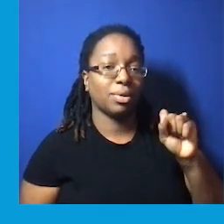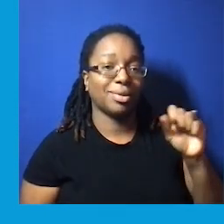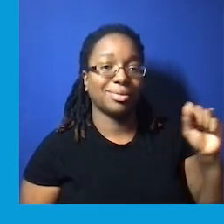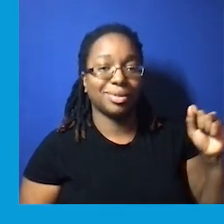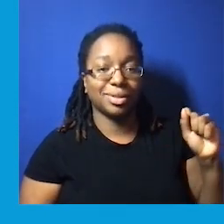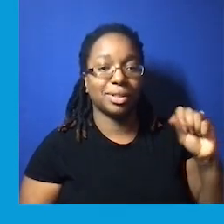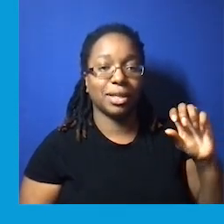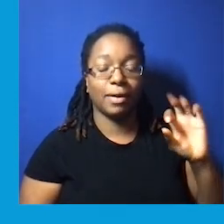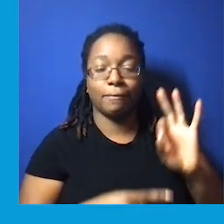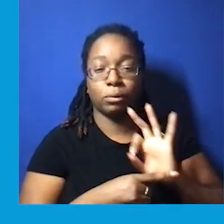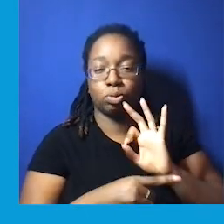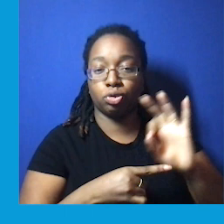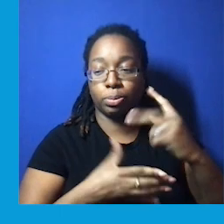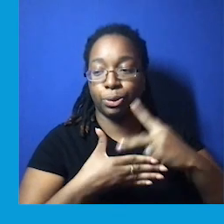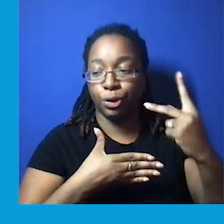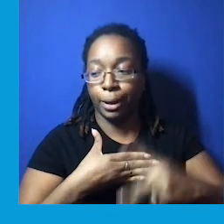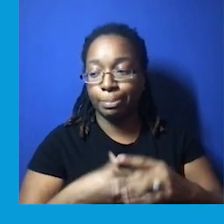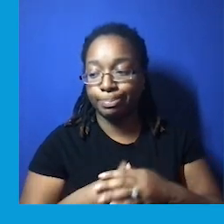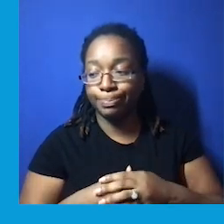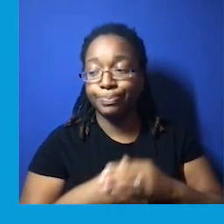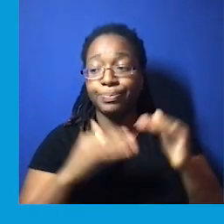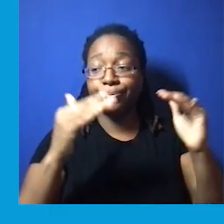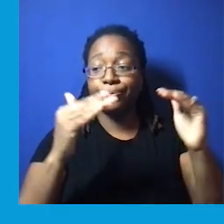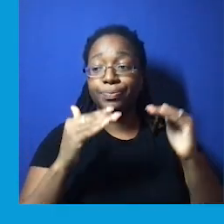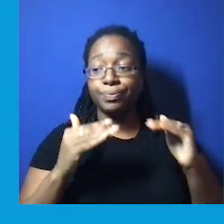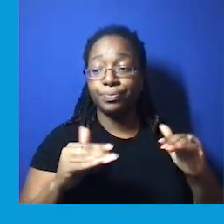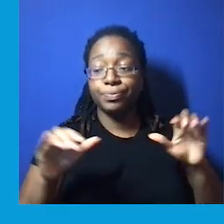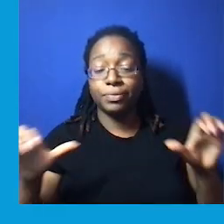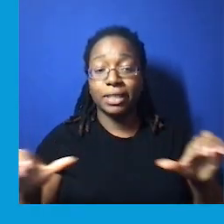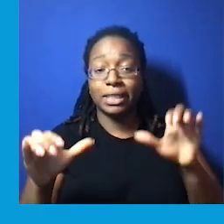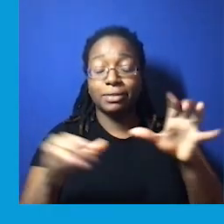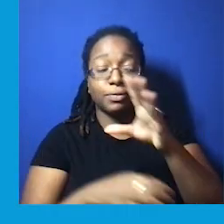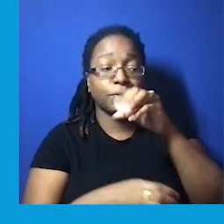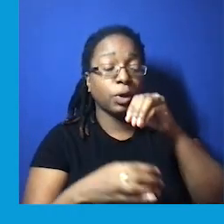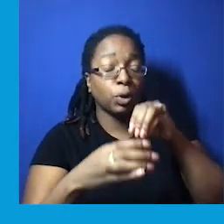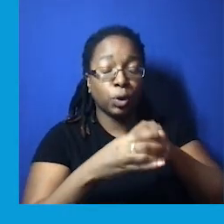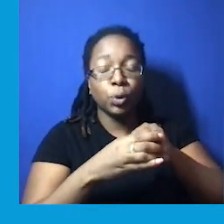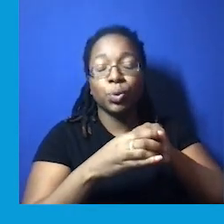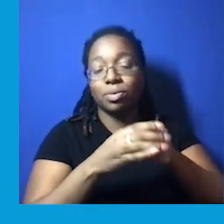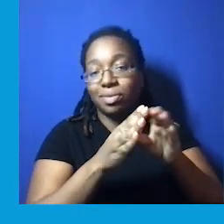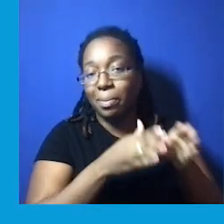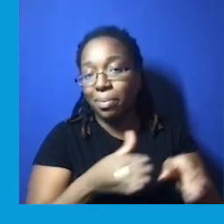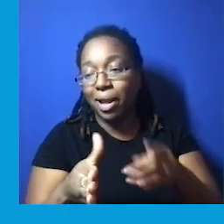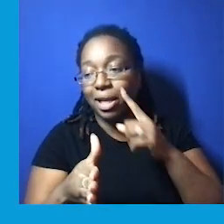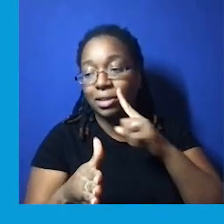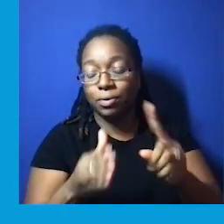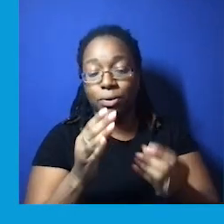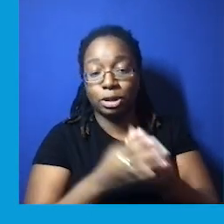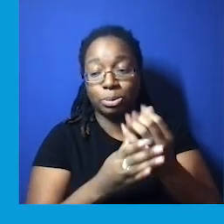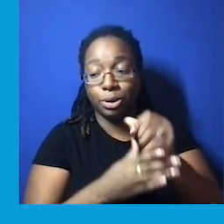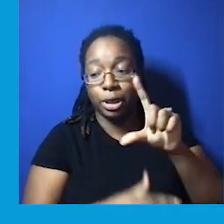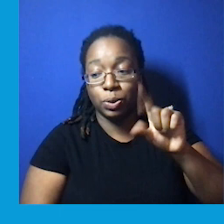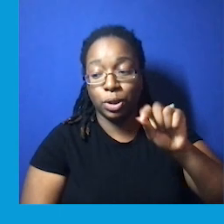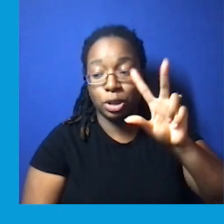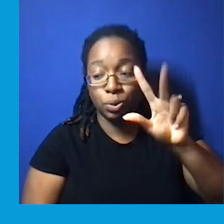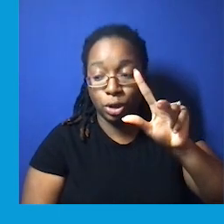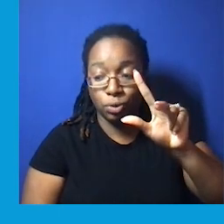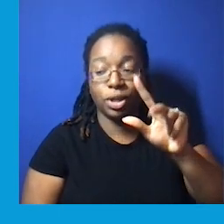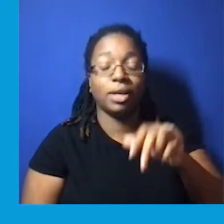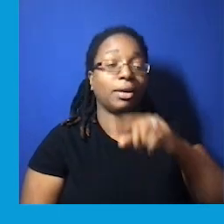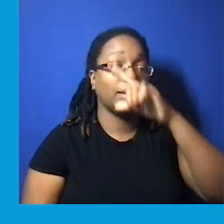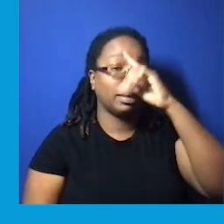Future activities, including a listing of classes and or plans for the spring 2023, summer 2023, and